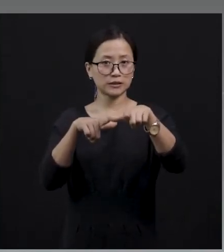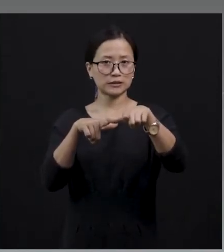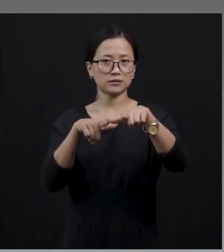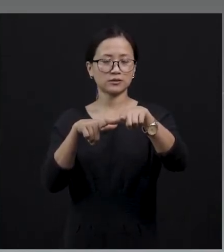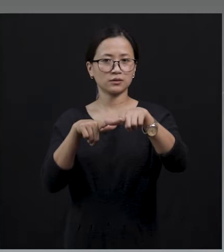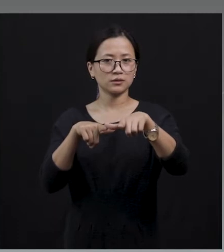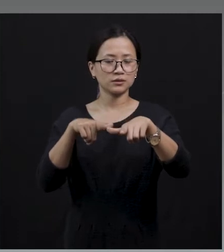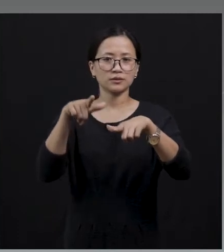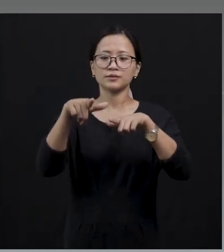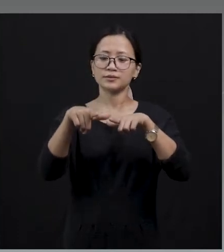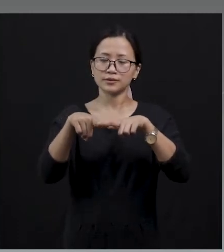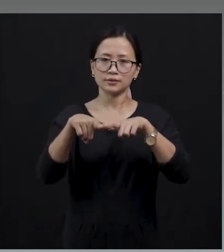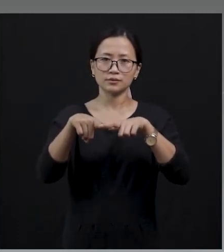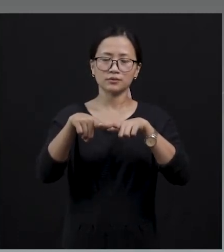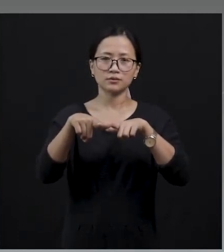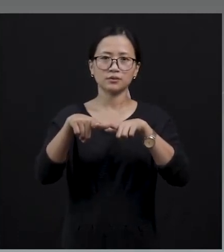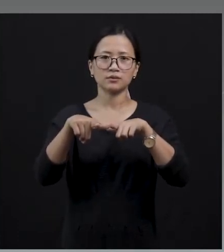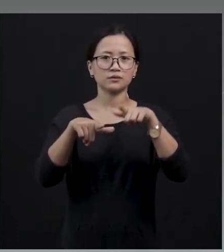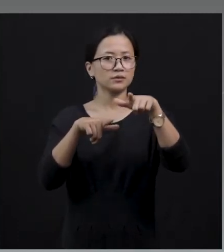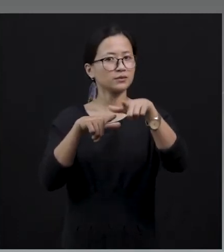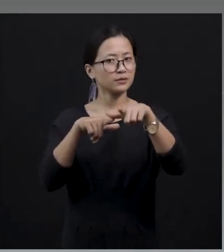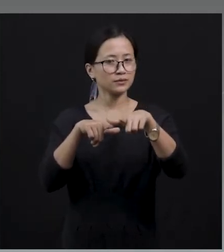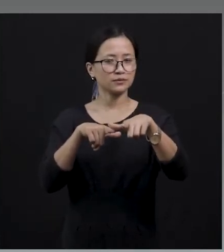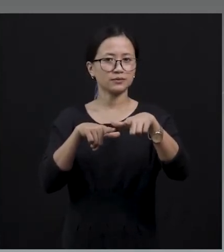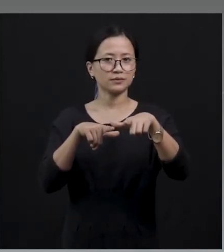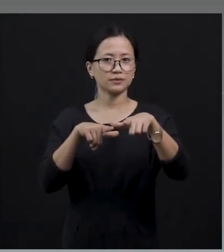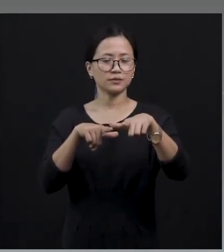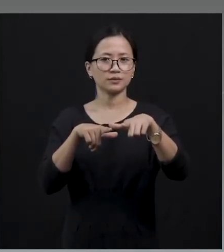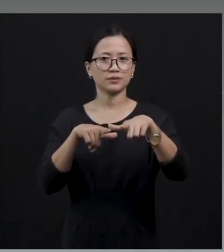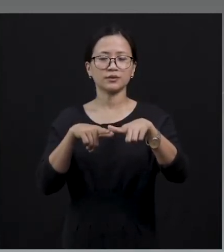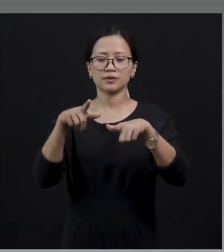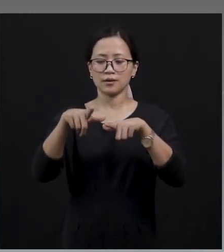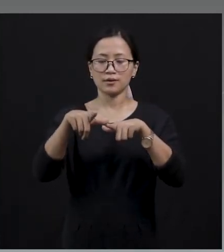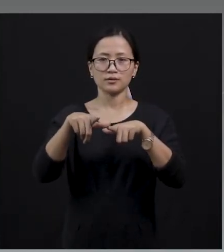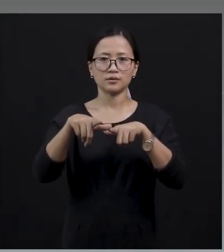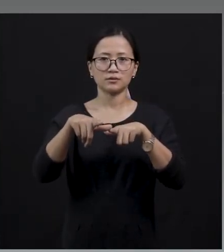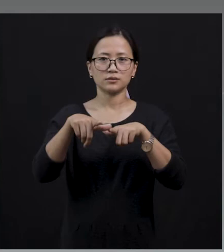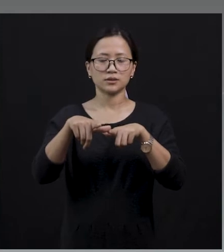15, 16, 17,